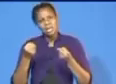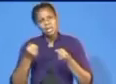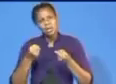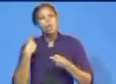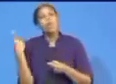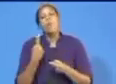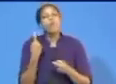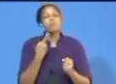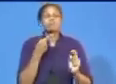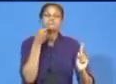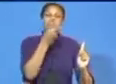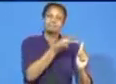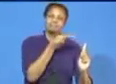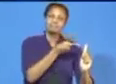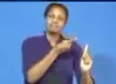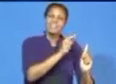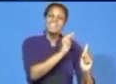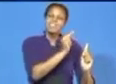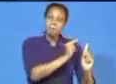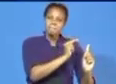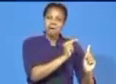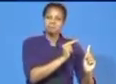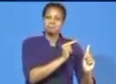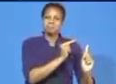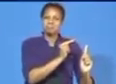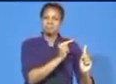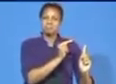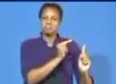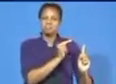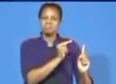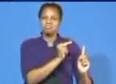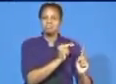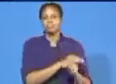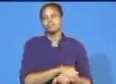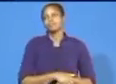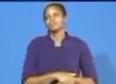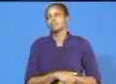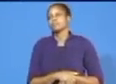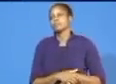except Naaman the Syrian.